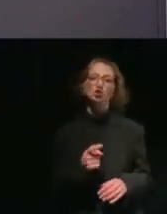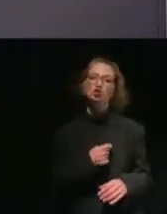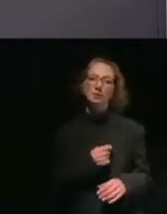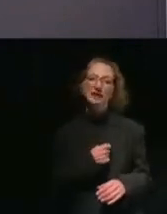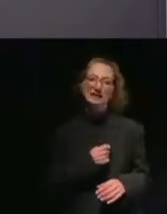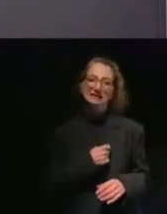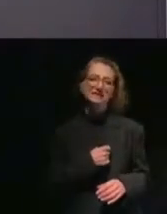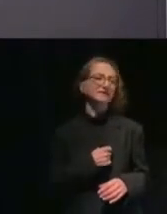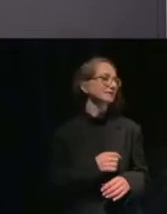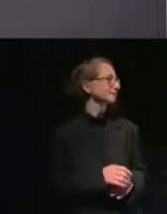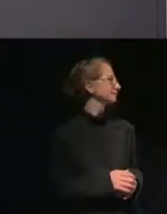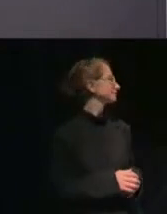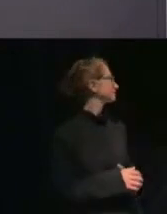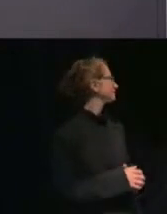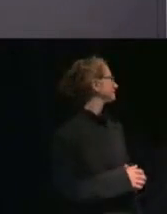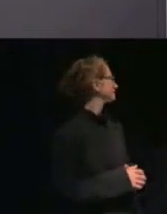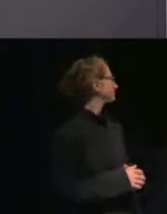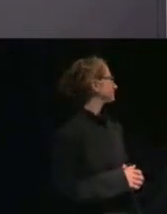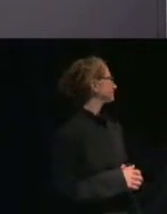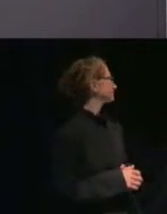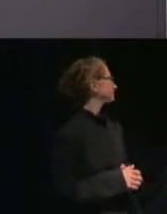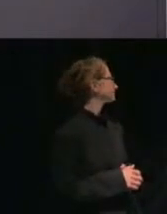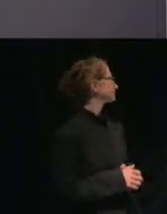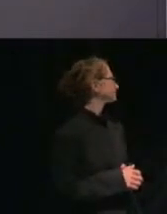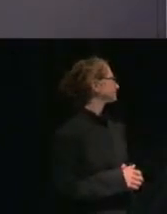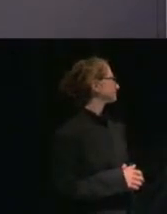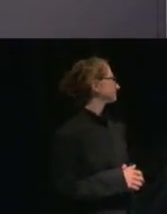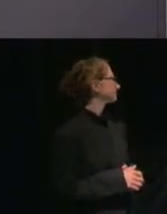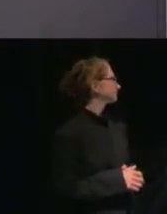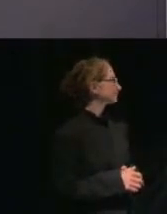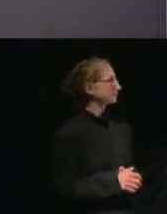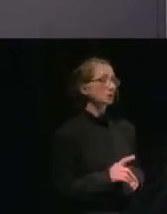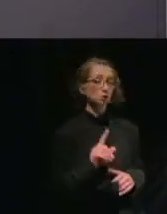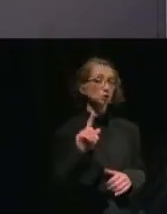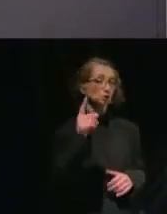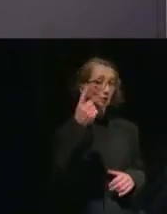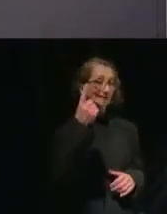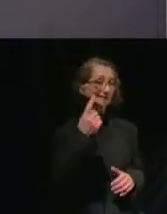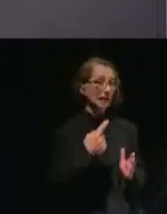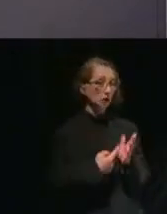So then we had the challenge of